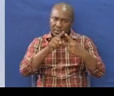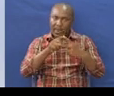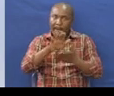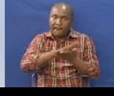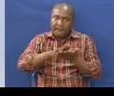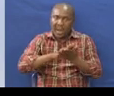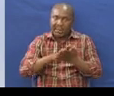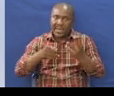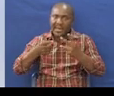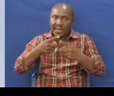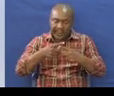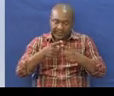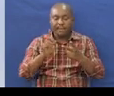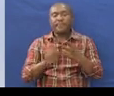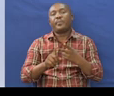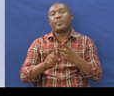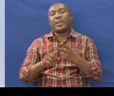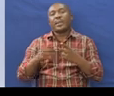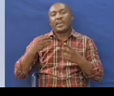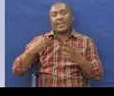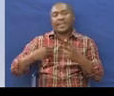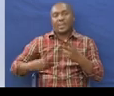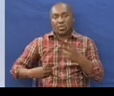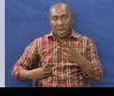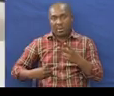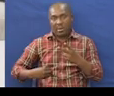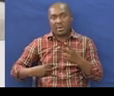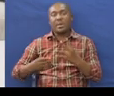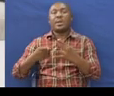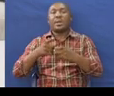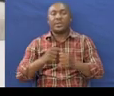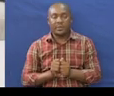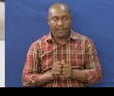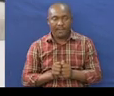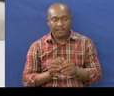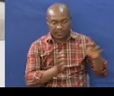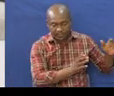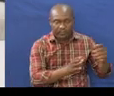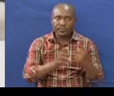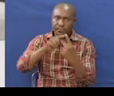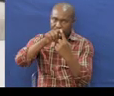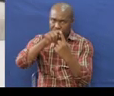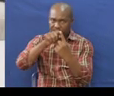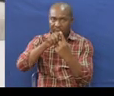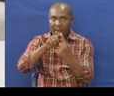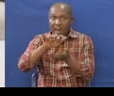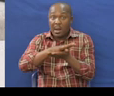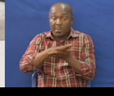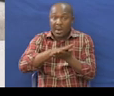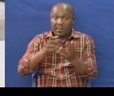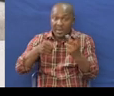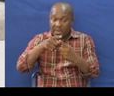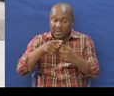primary data and secondary data. Now, what is primary data? Primary data, we say